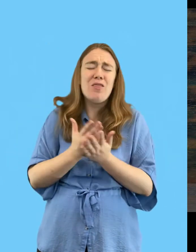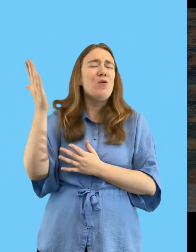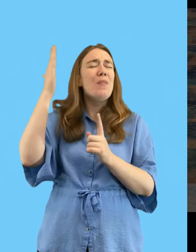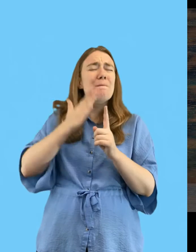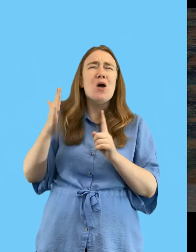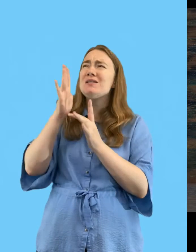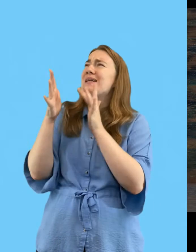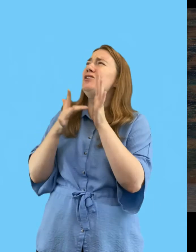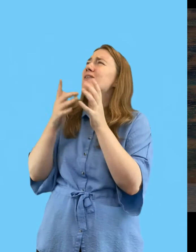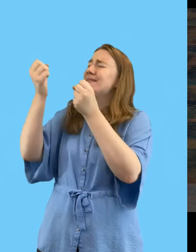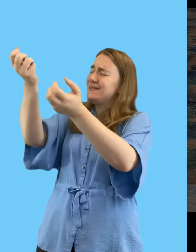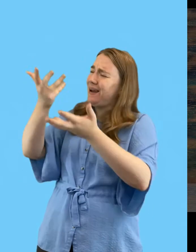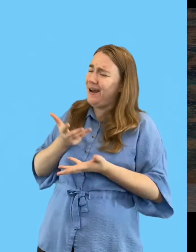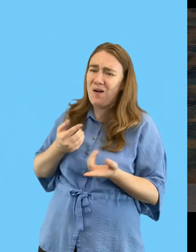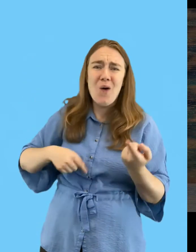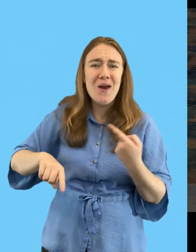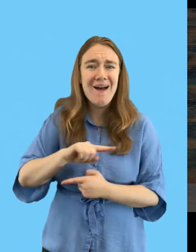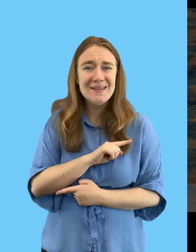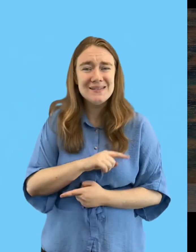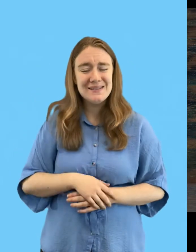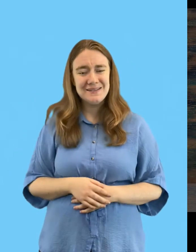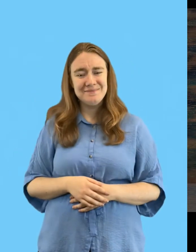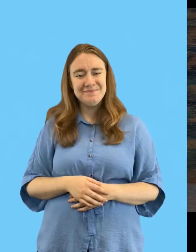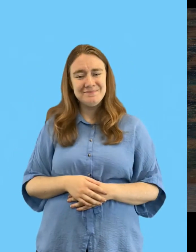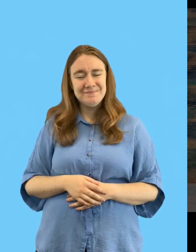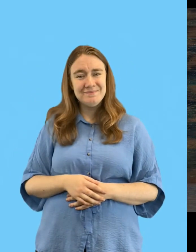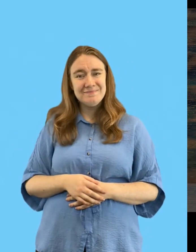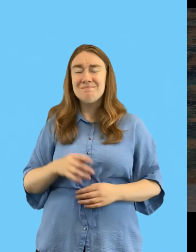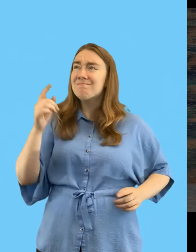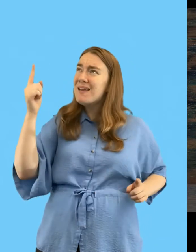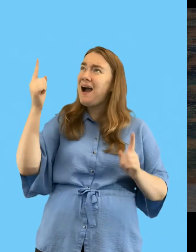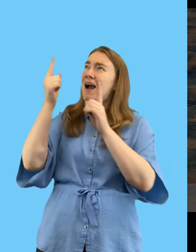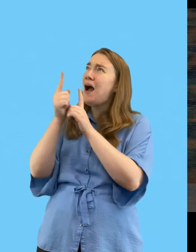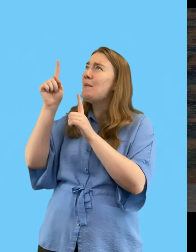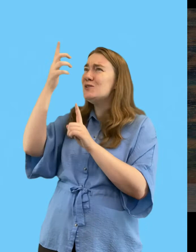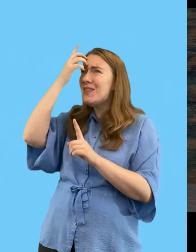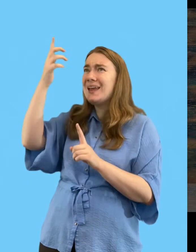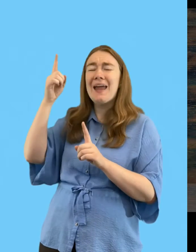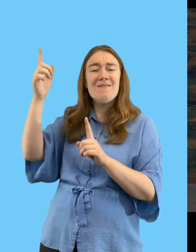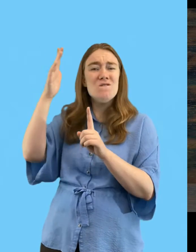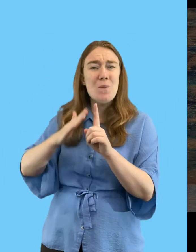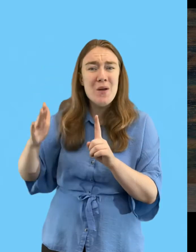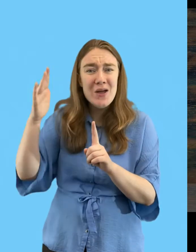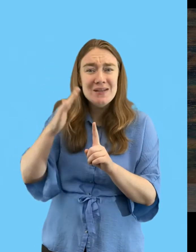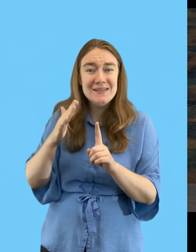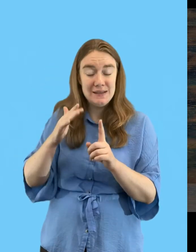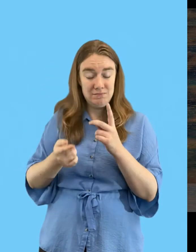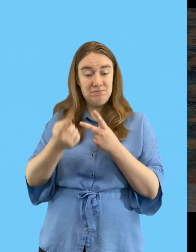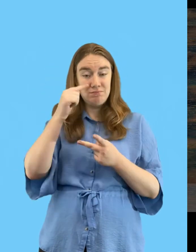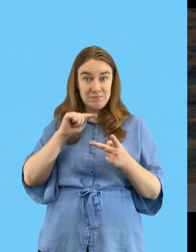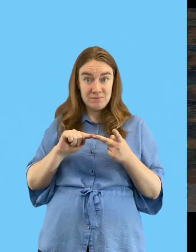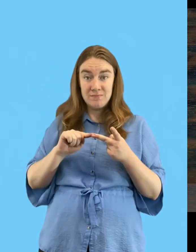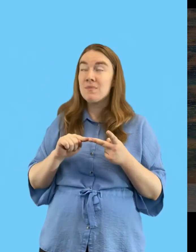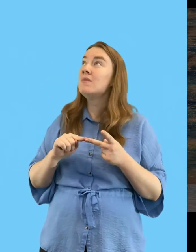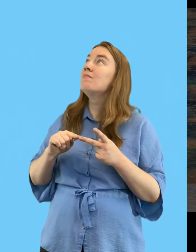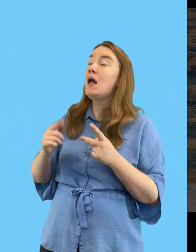that Jesus has lavished on us. Come to the King for mercy. And secondly, having